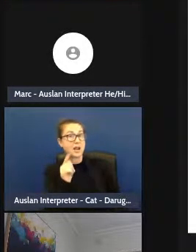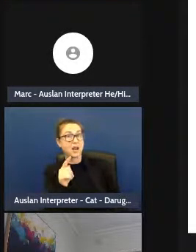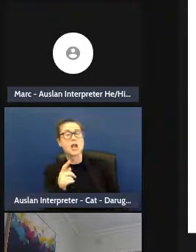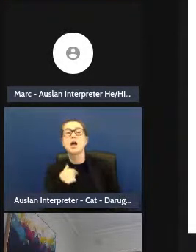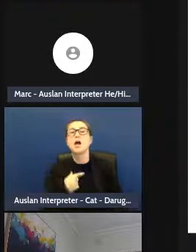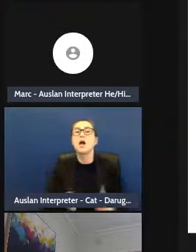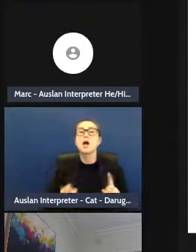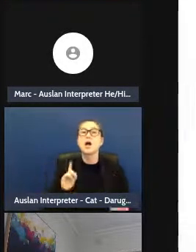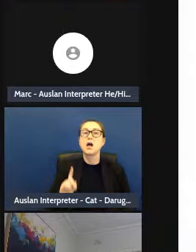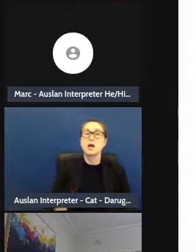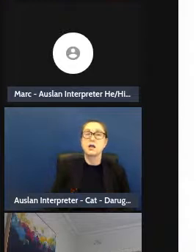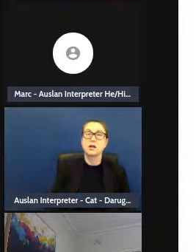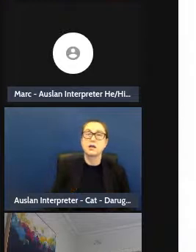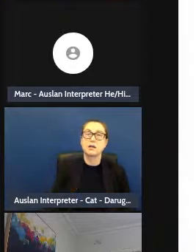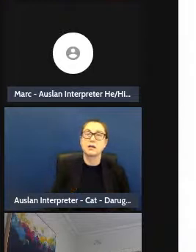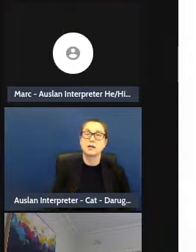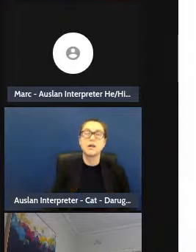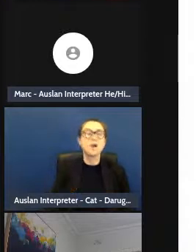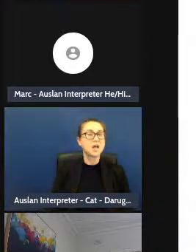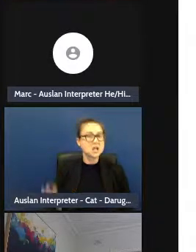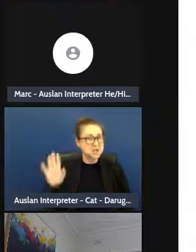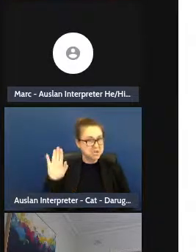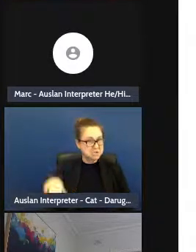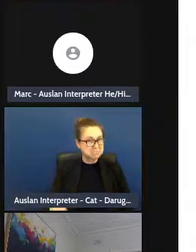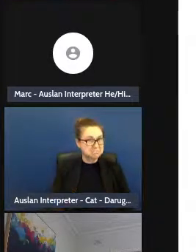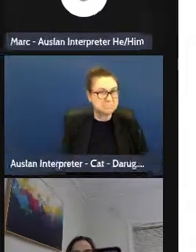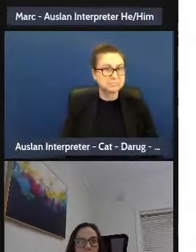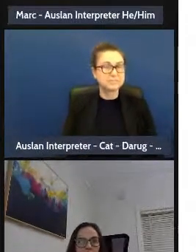swap displays. Here we go. Look at that. There you go.